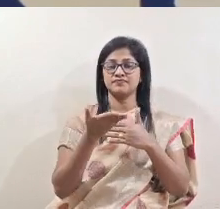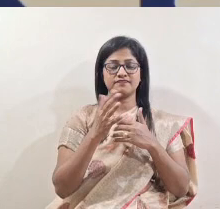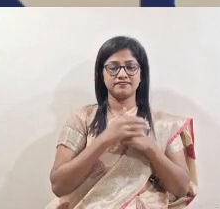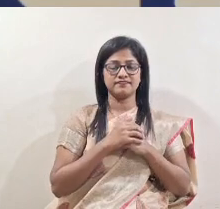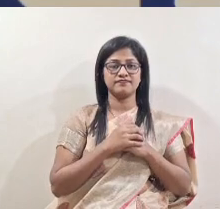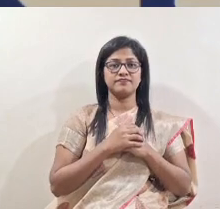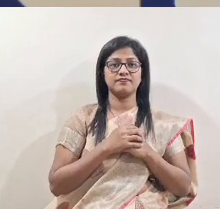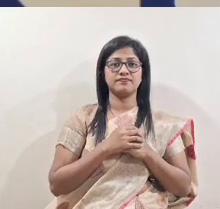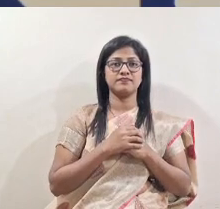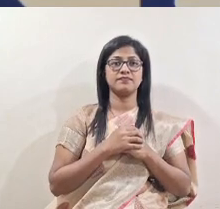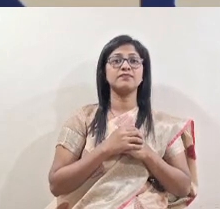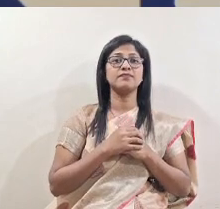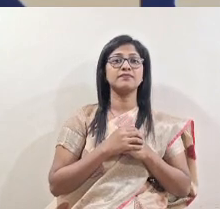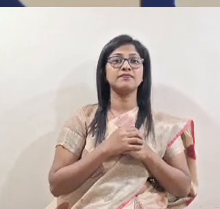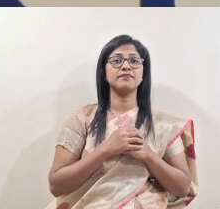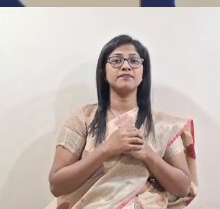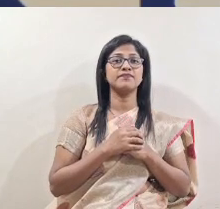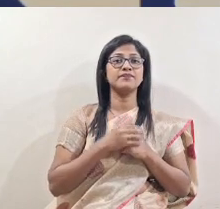now.